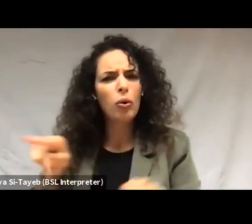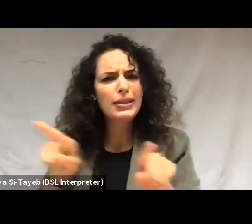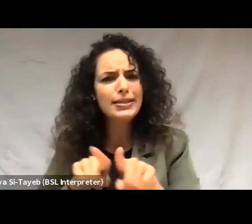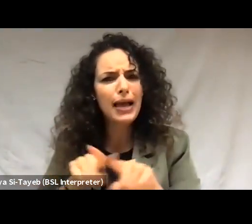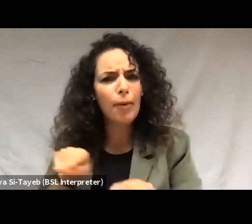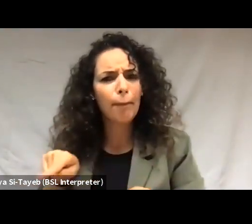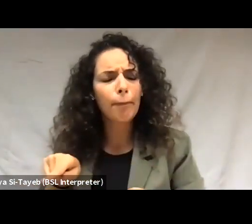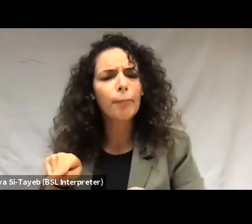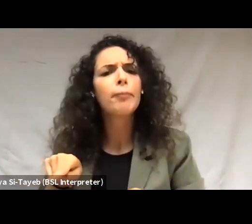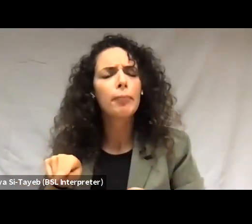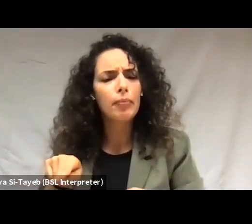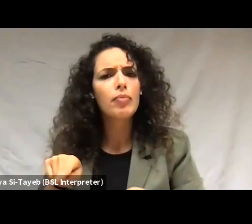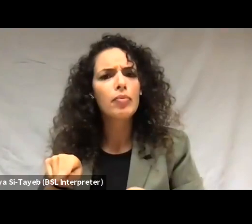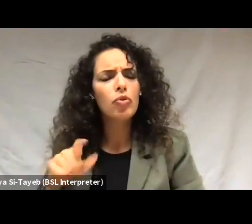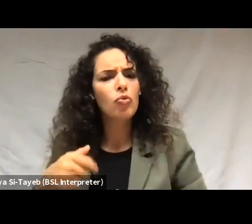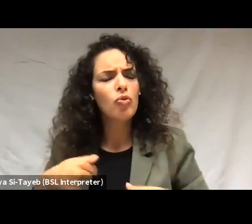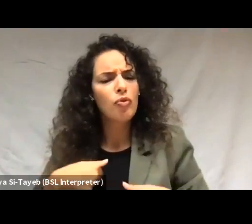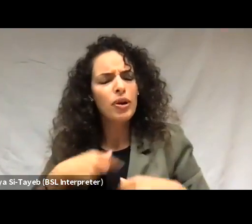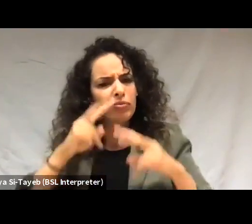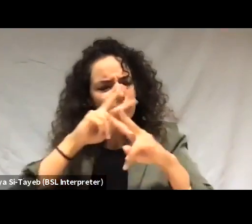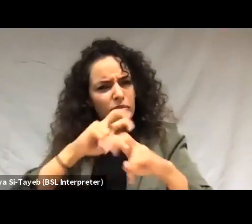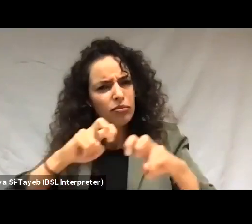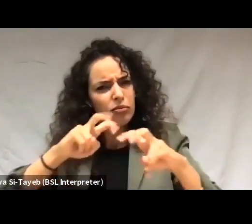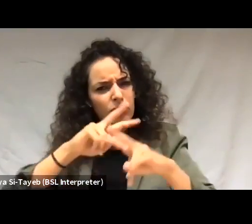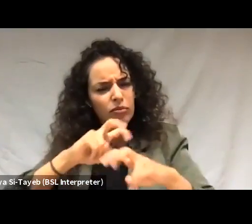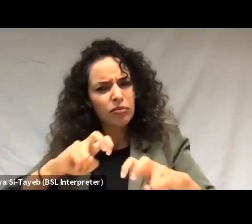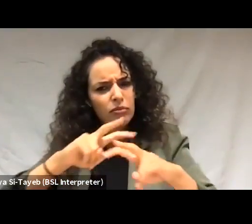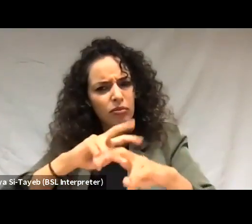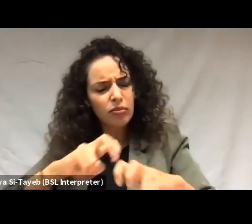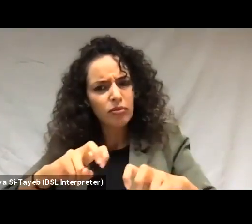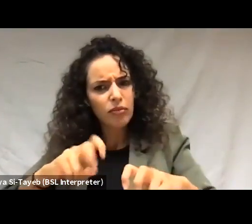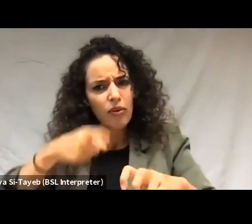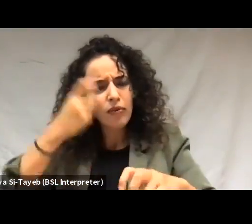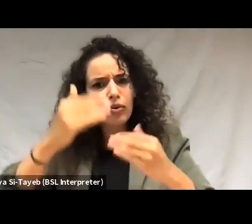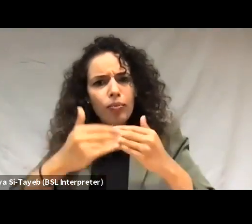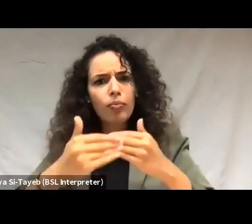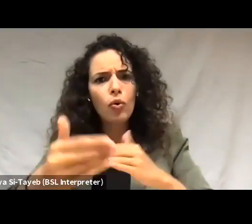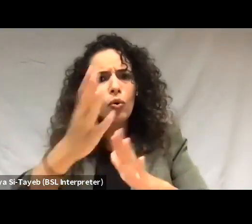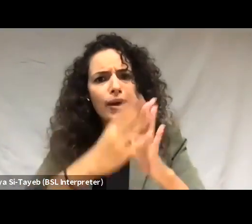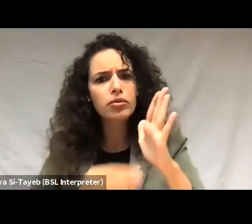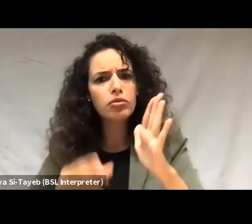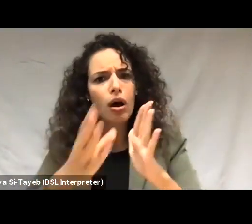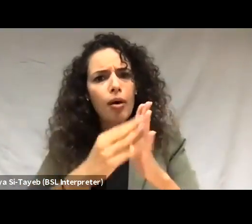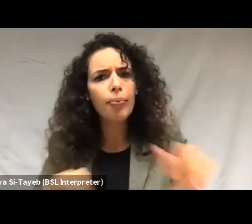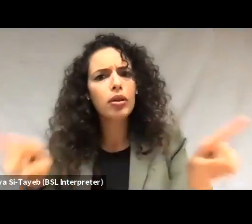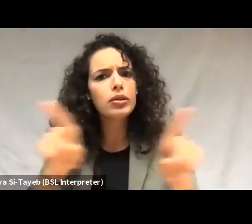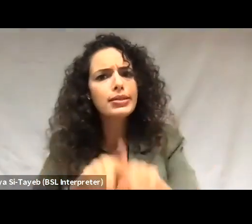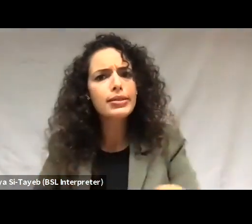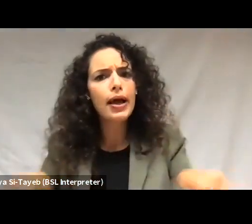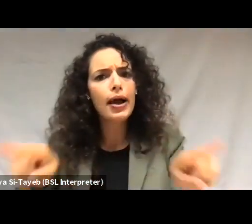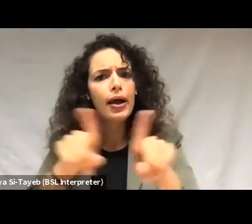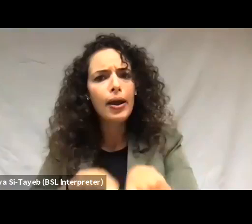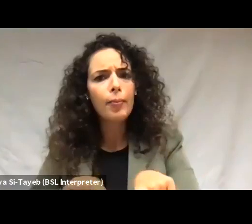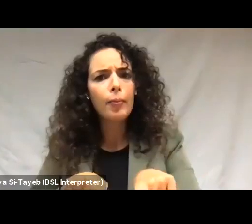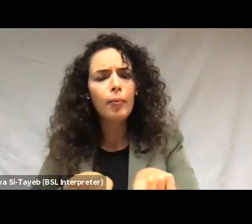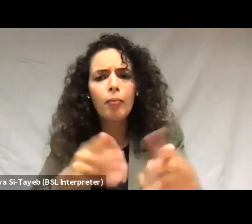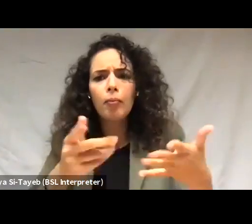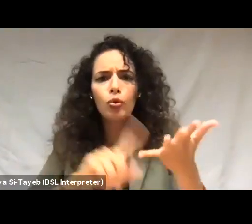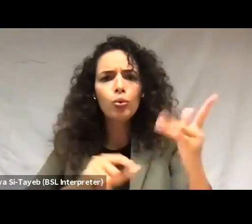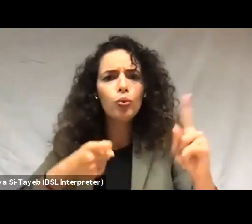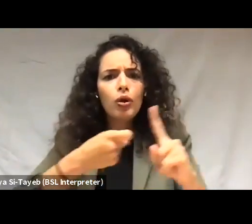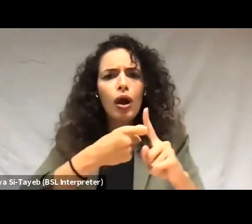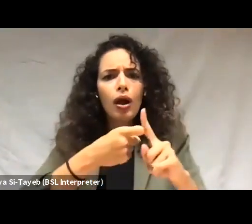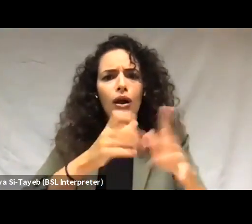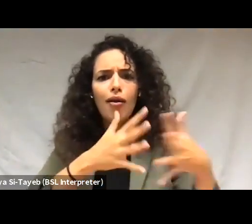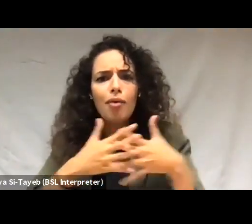more I found of this. So whether that be terrorism that existed in Britain or in the US or